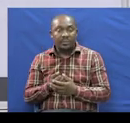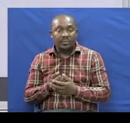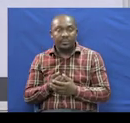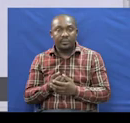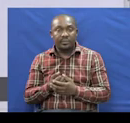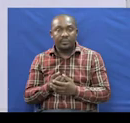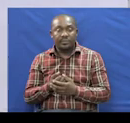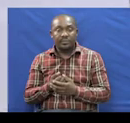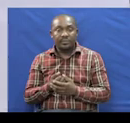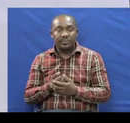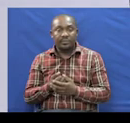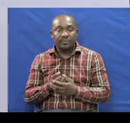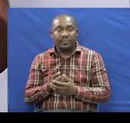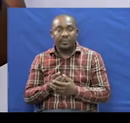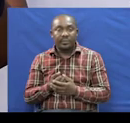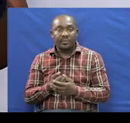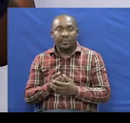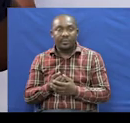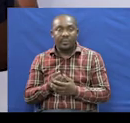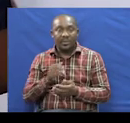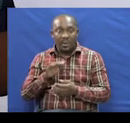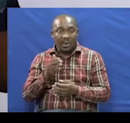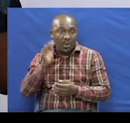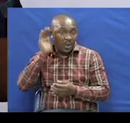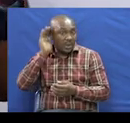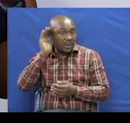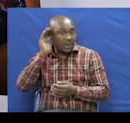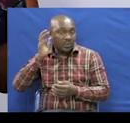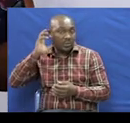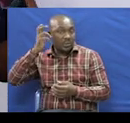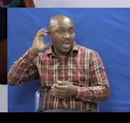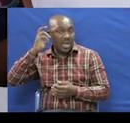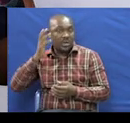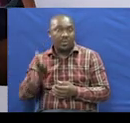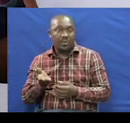Anna can either read a story from the book or listen to the radio.